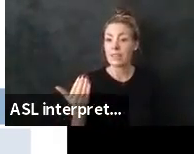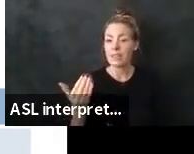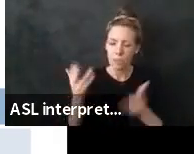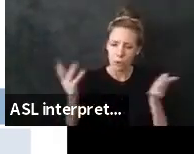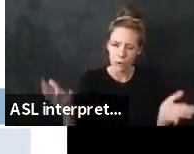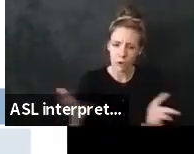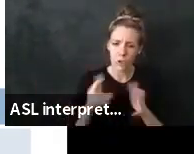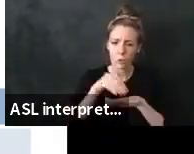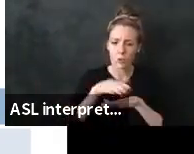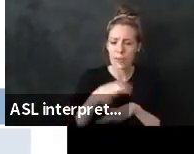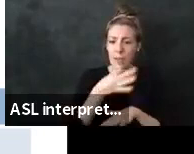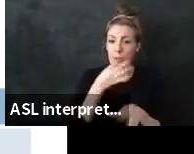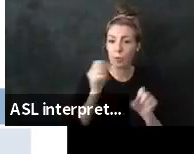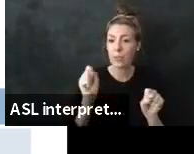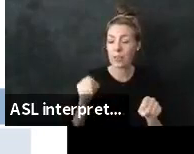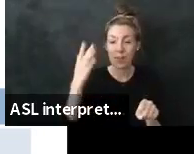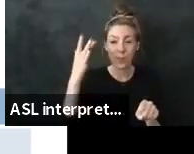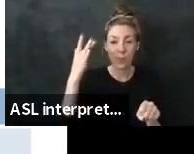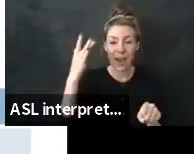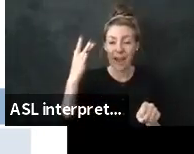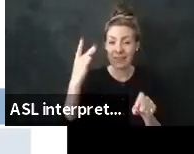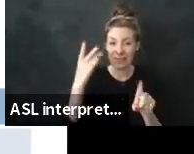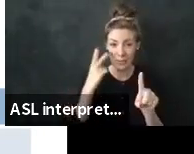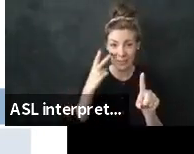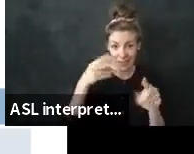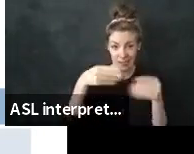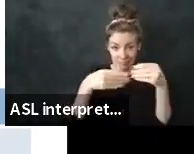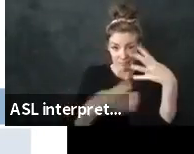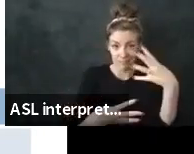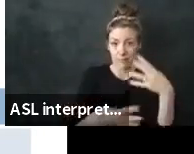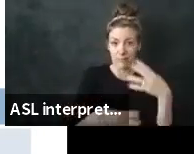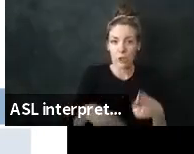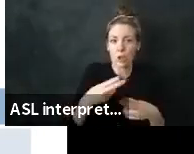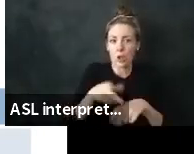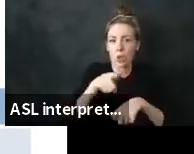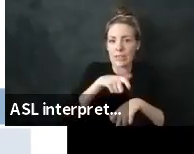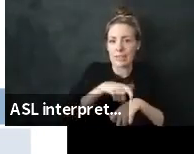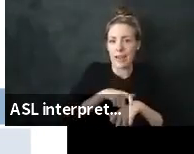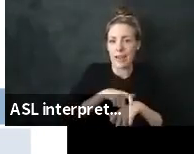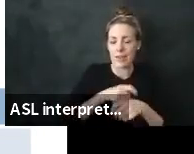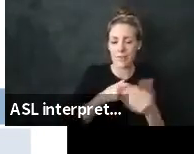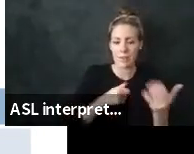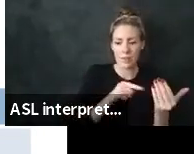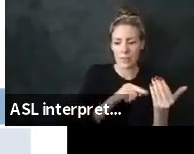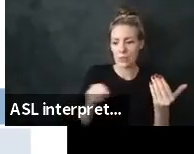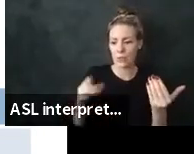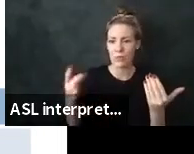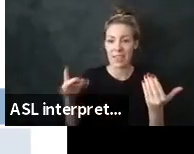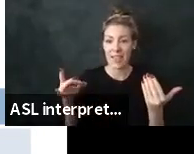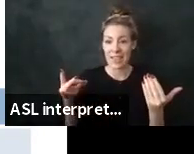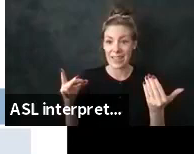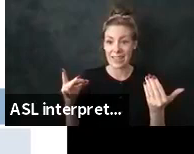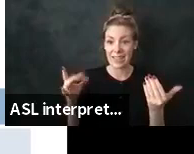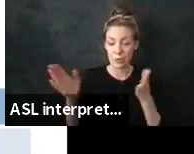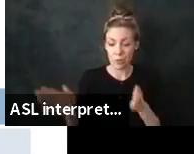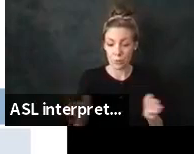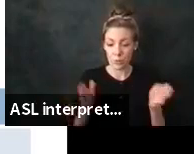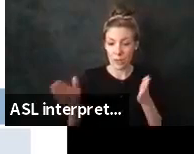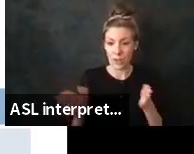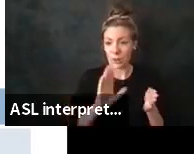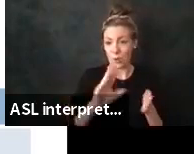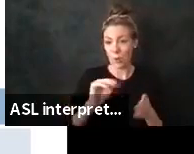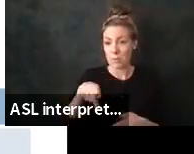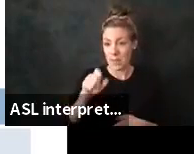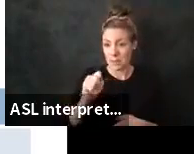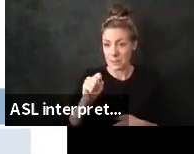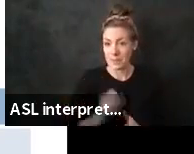as possible, because you can see there's a very short amount of time between the 15th and the 18th to prepare those maps.